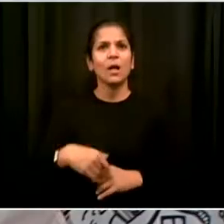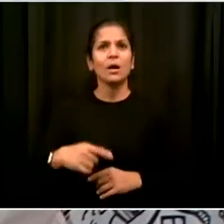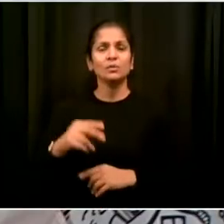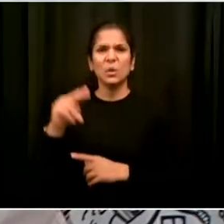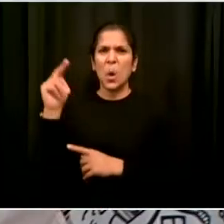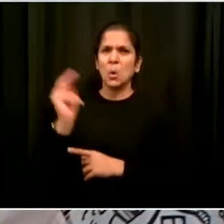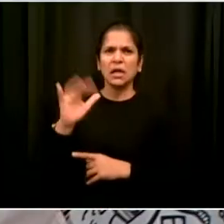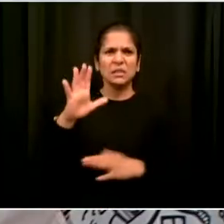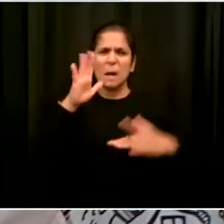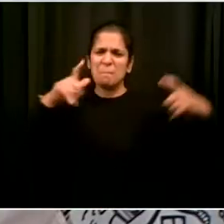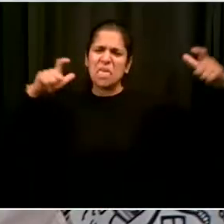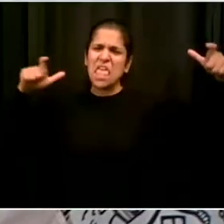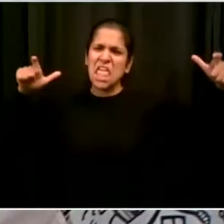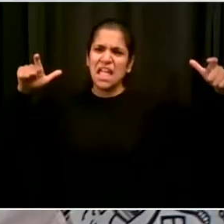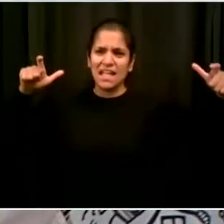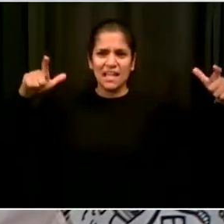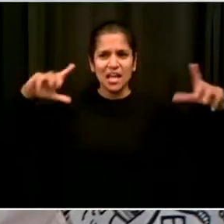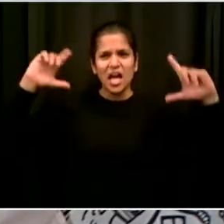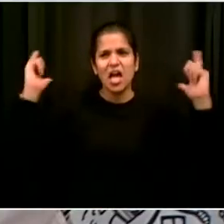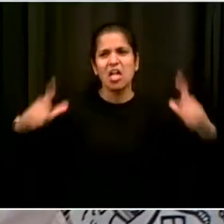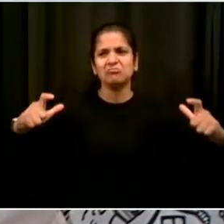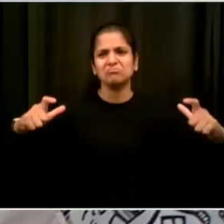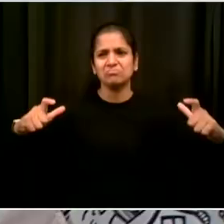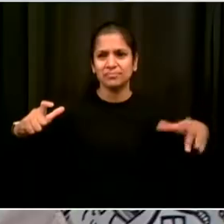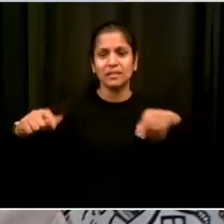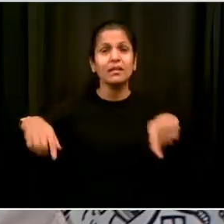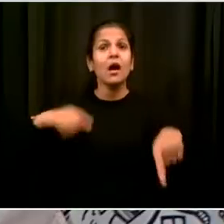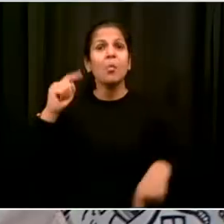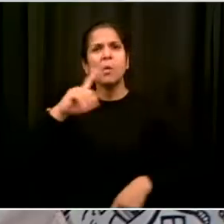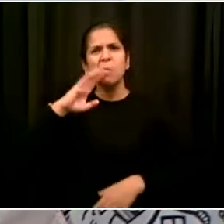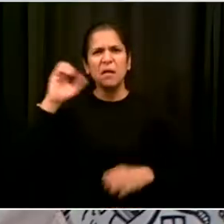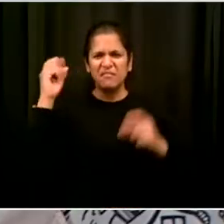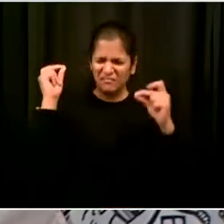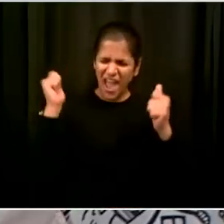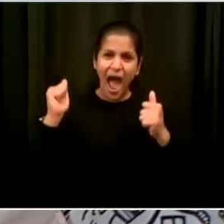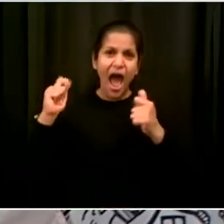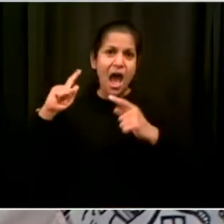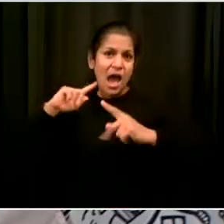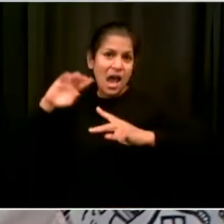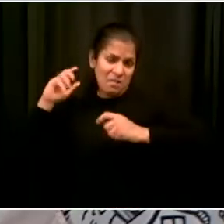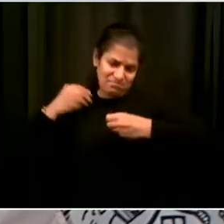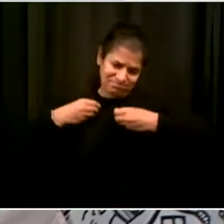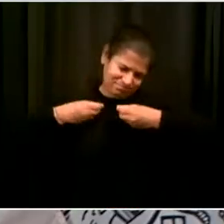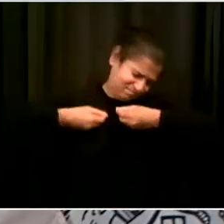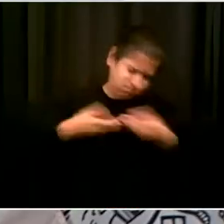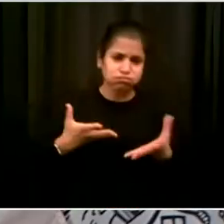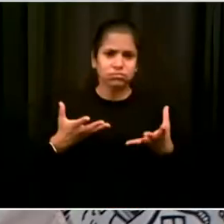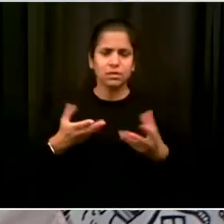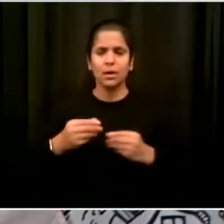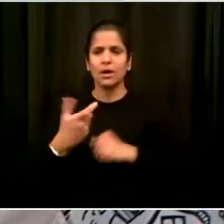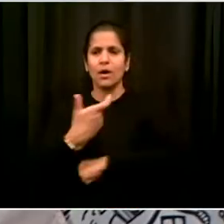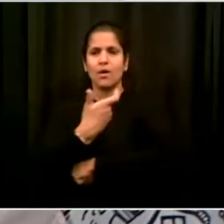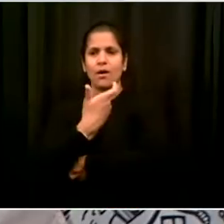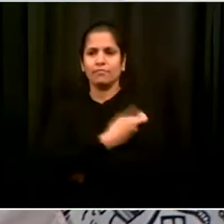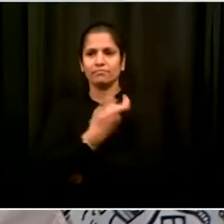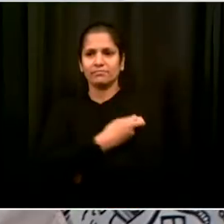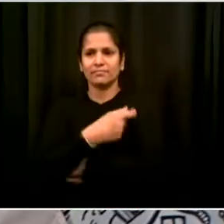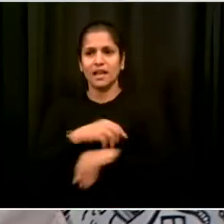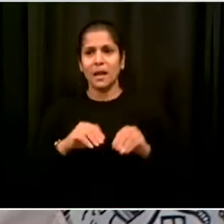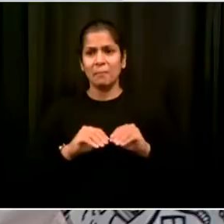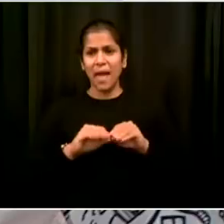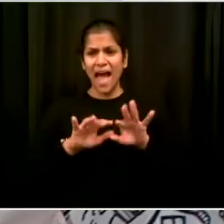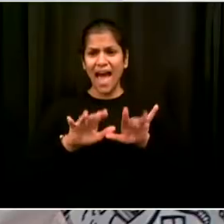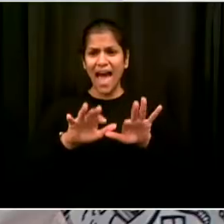fast distribution of this vaccine. When it comes in, we're going to get it right out to the people who need it and keep going and going and going. As